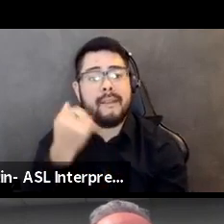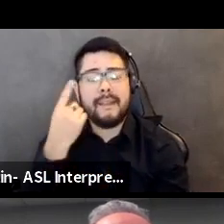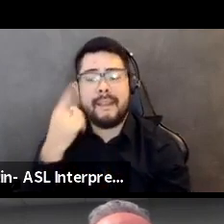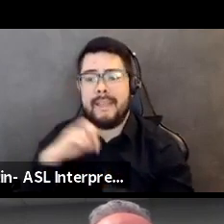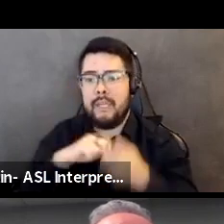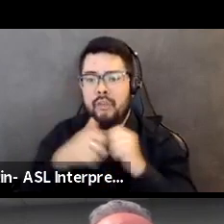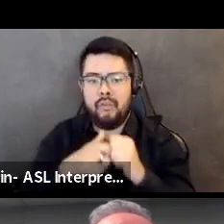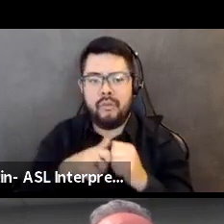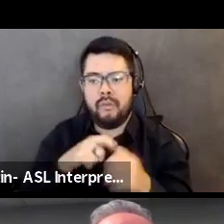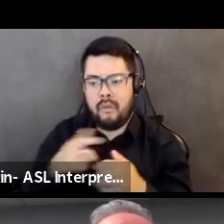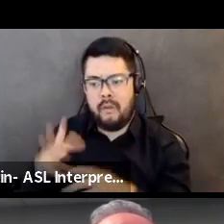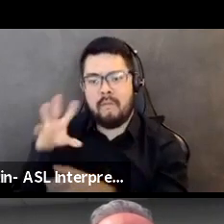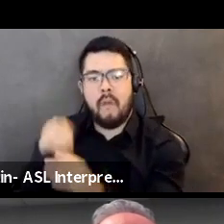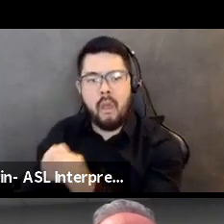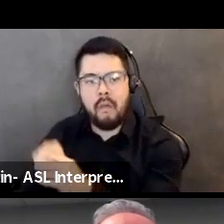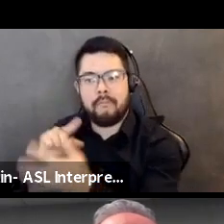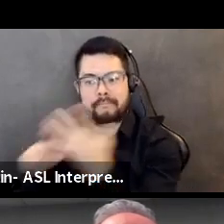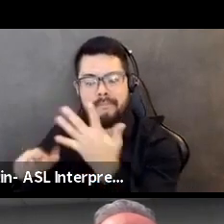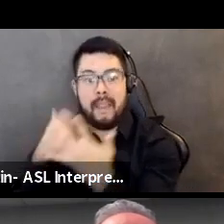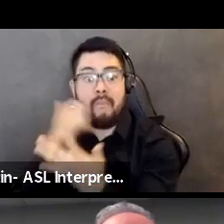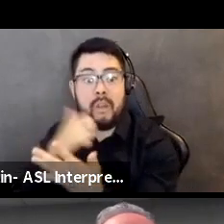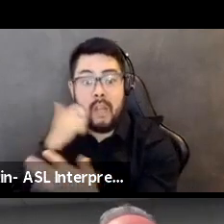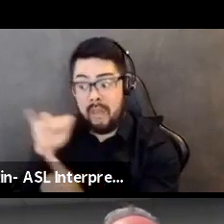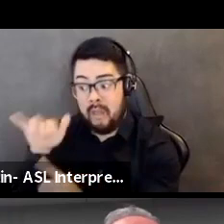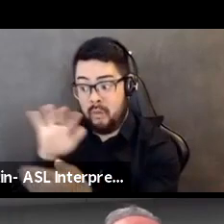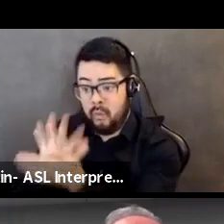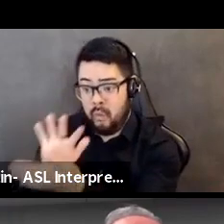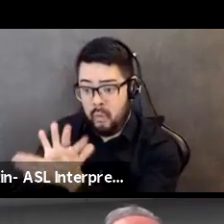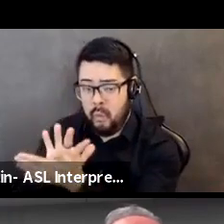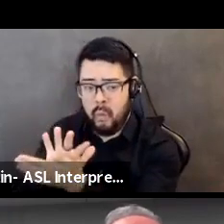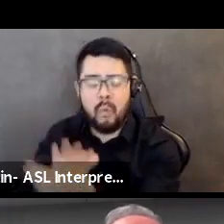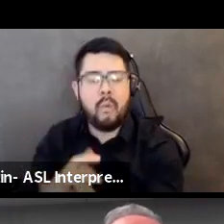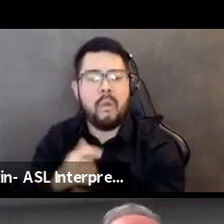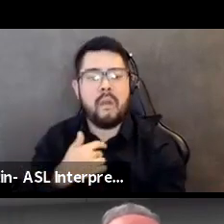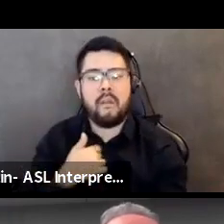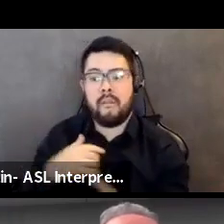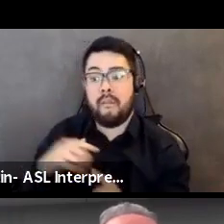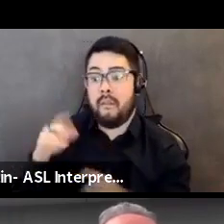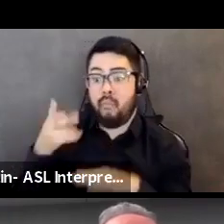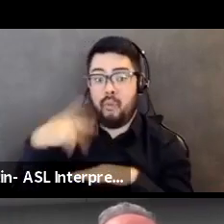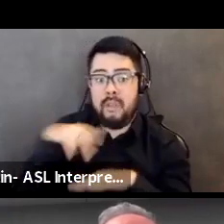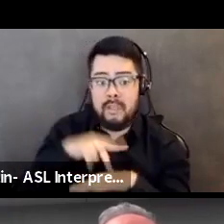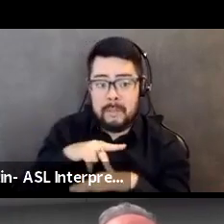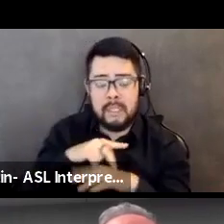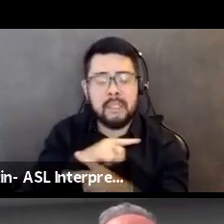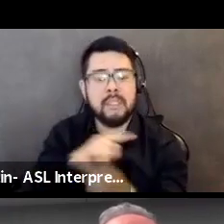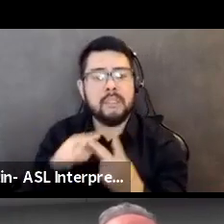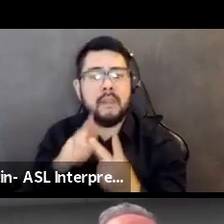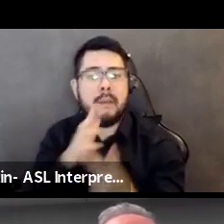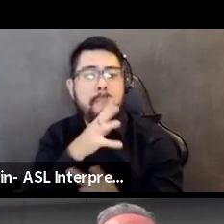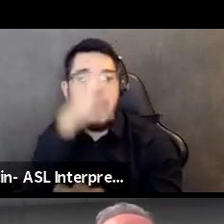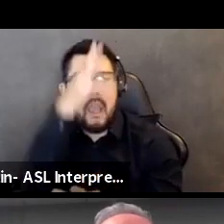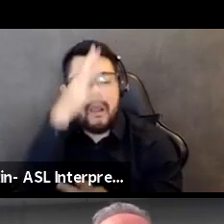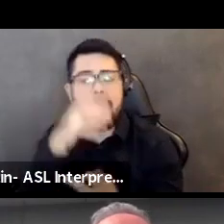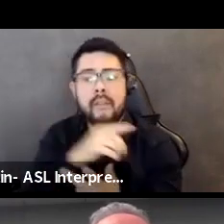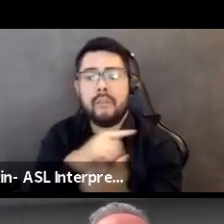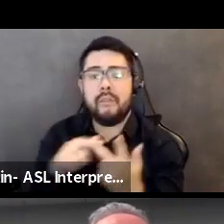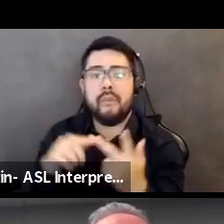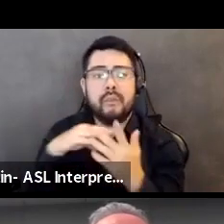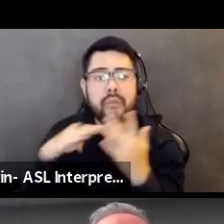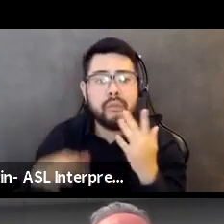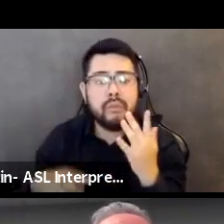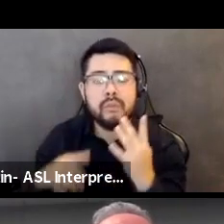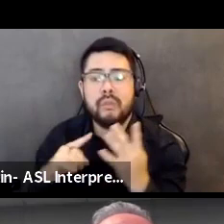and around that school each and every day and i have the principal as well as parents as well as students